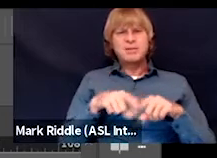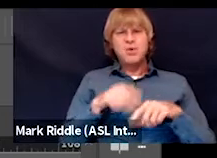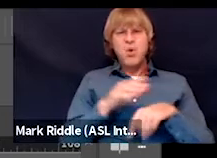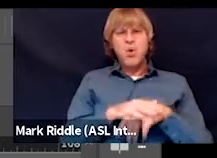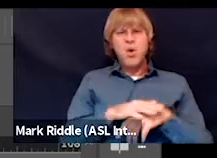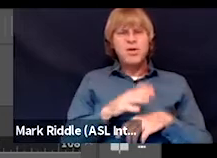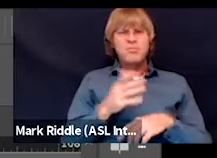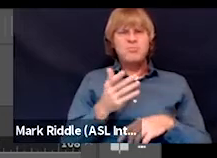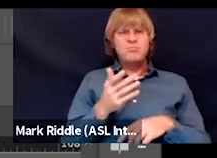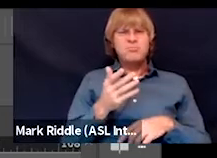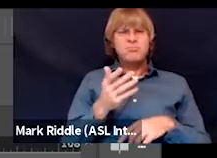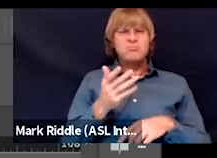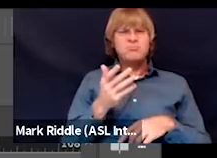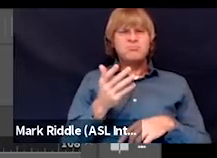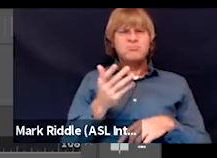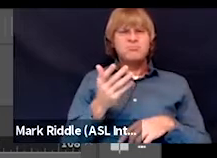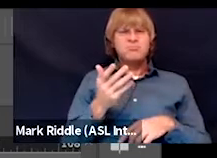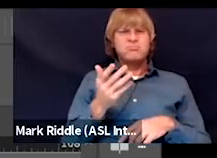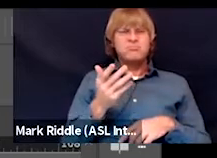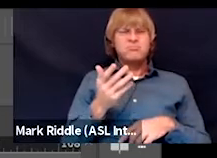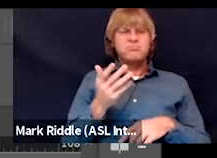on how